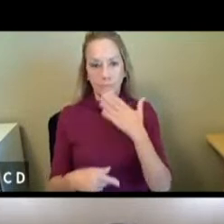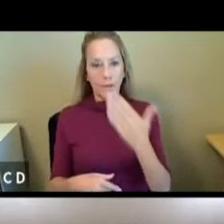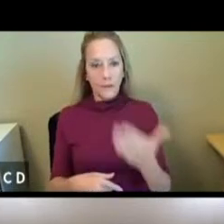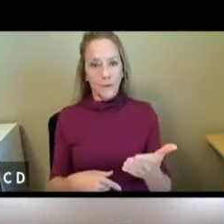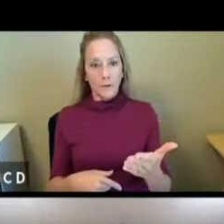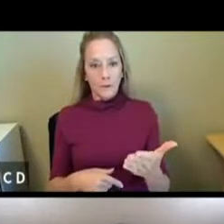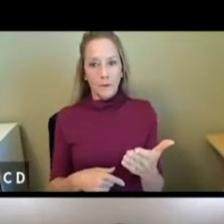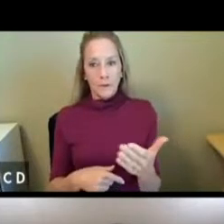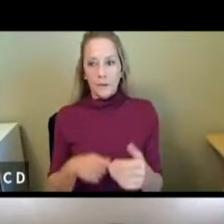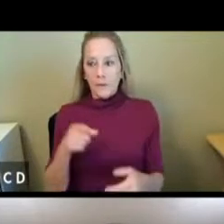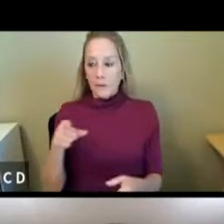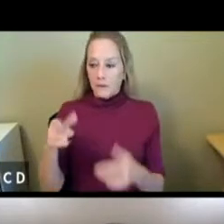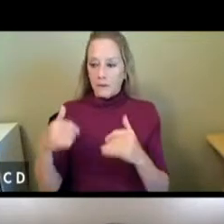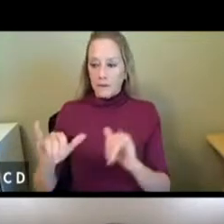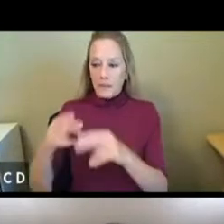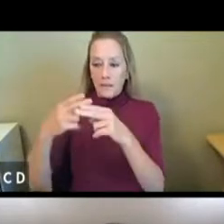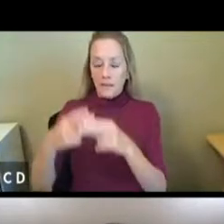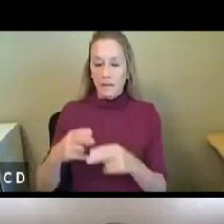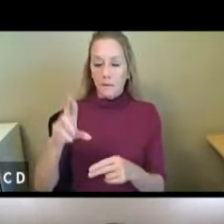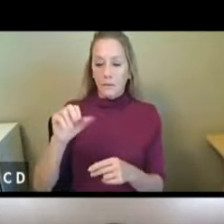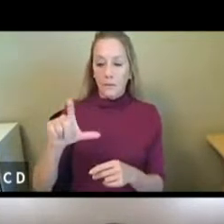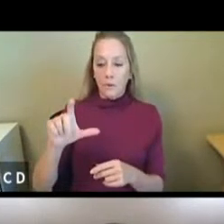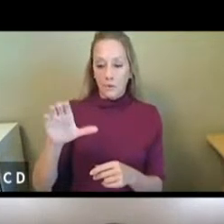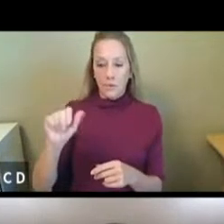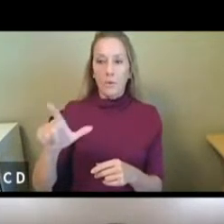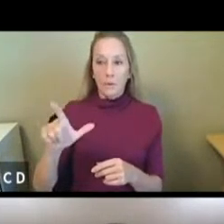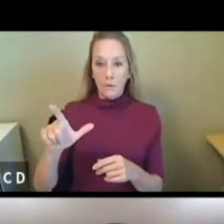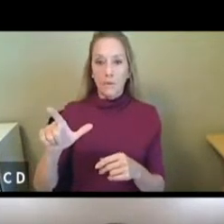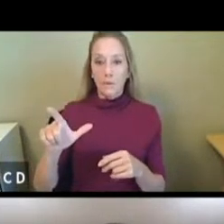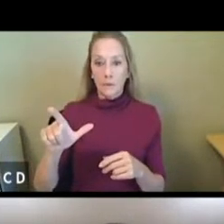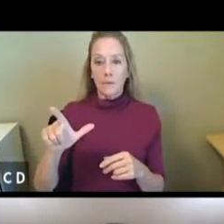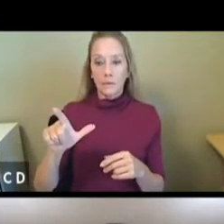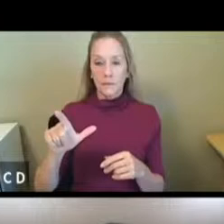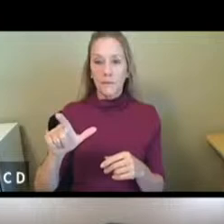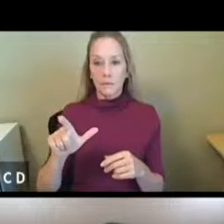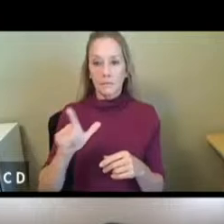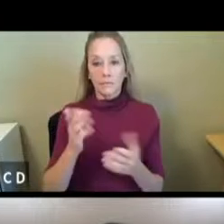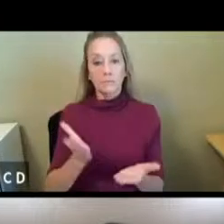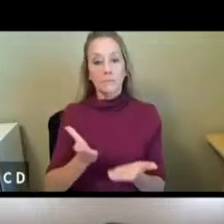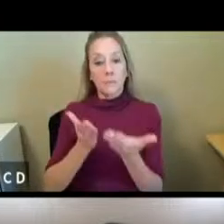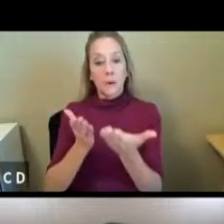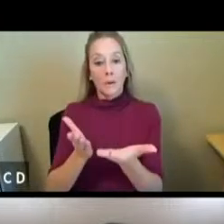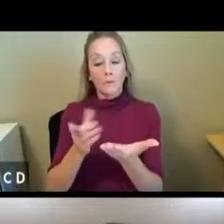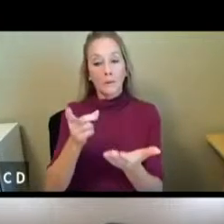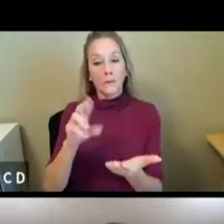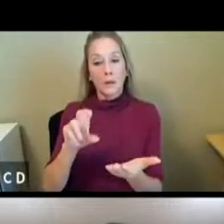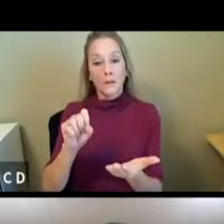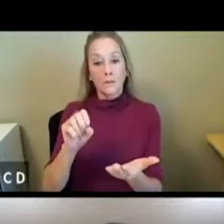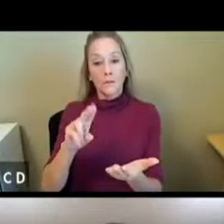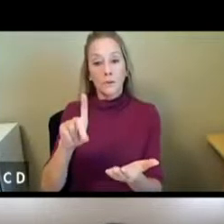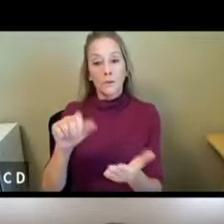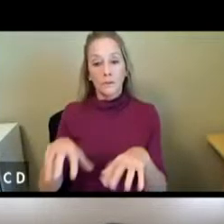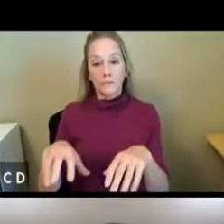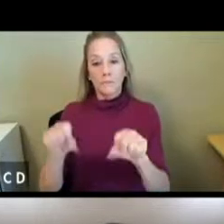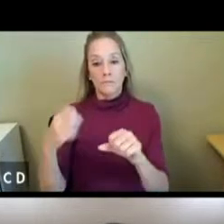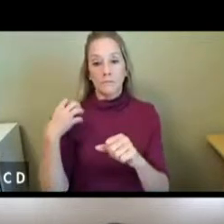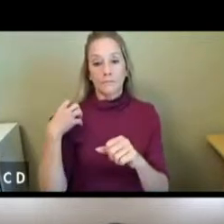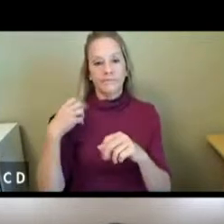So you'll still need your roll call vote on the, So make a motion that Dr. Souza chair the meeting.